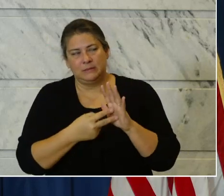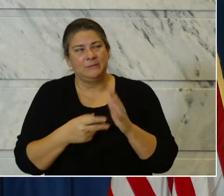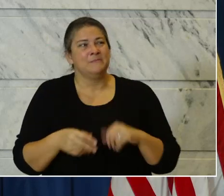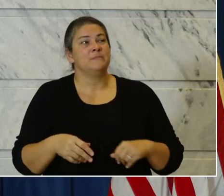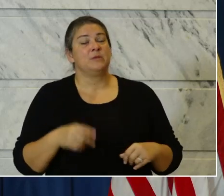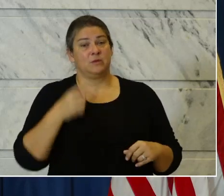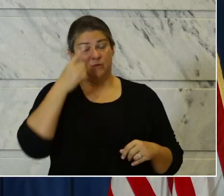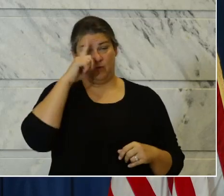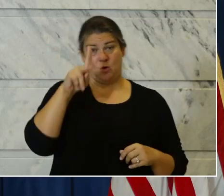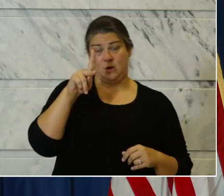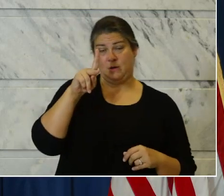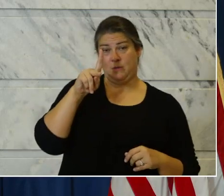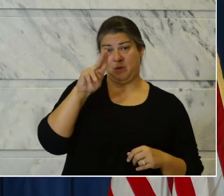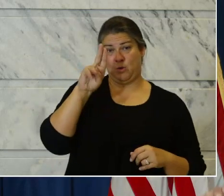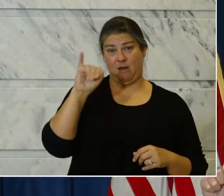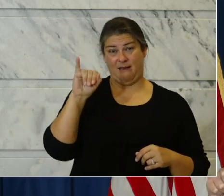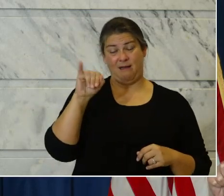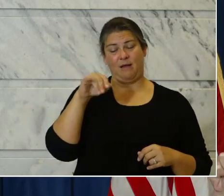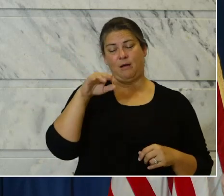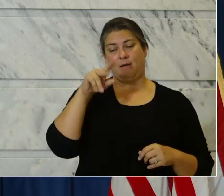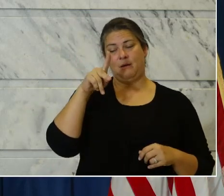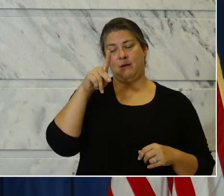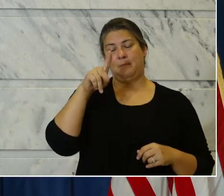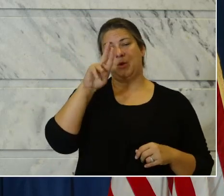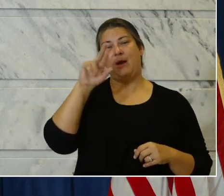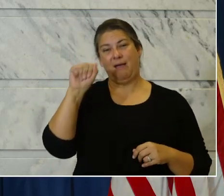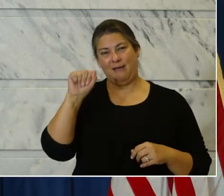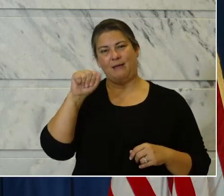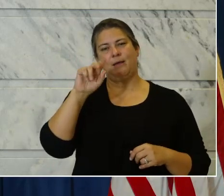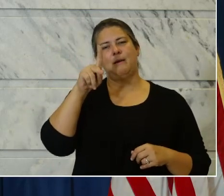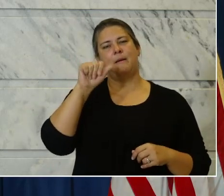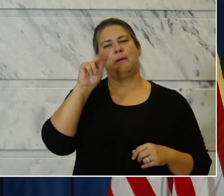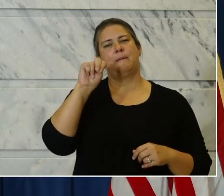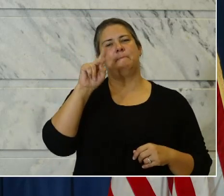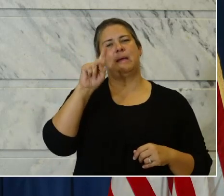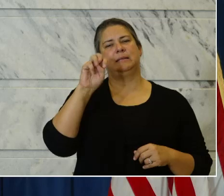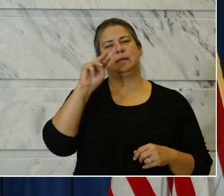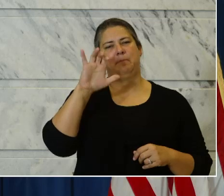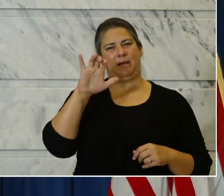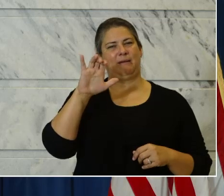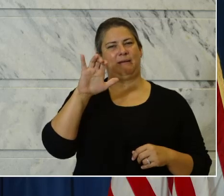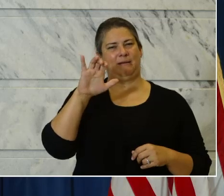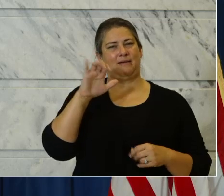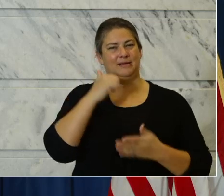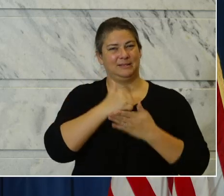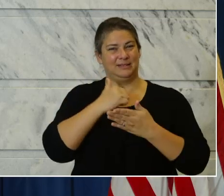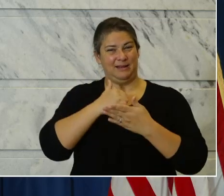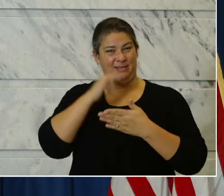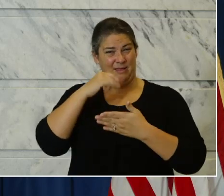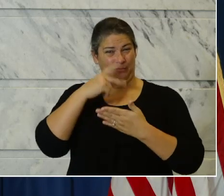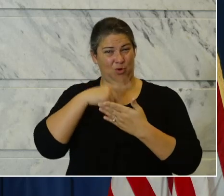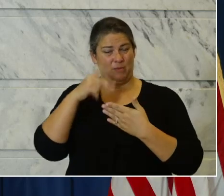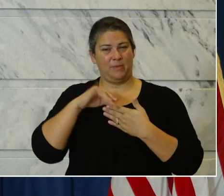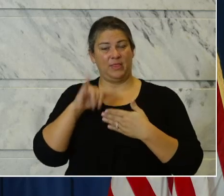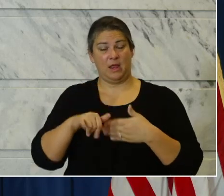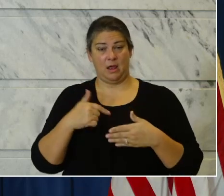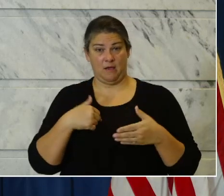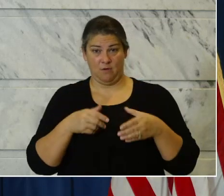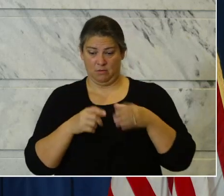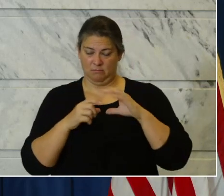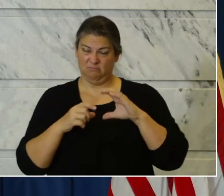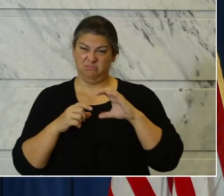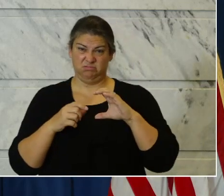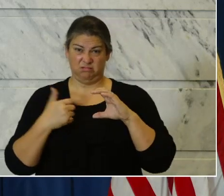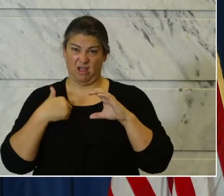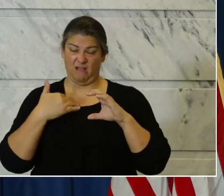the pandemic-related programs, I have a binder in my office that's this thick, and I add to it at least once a week with new guidance from Department